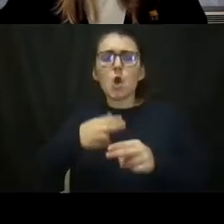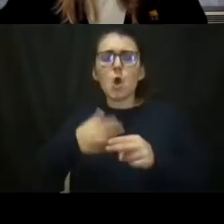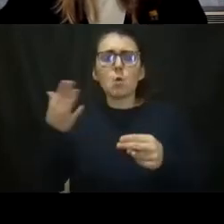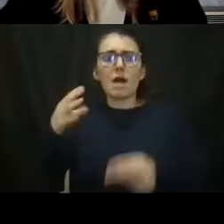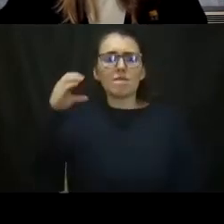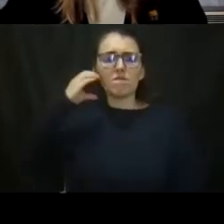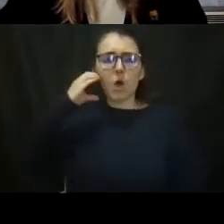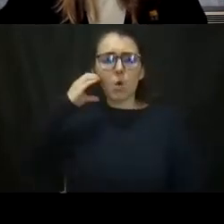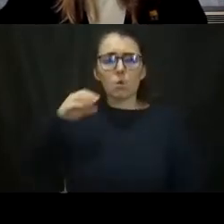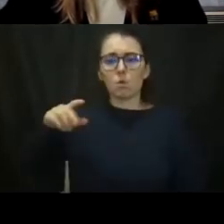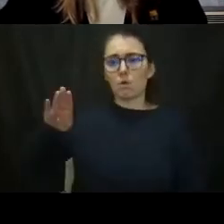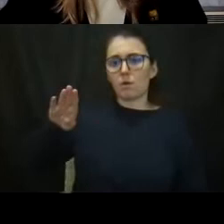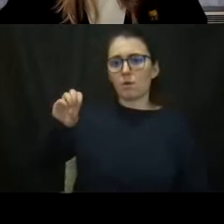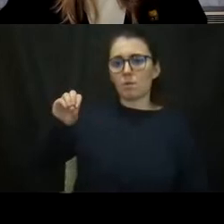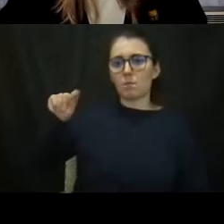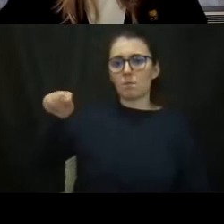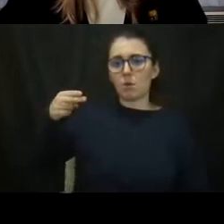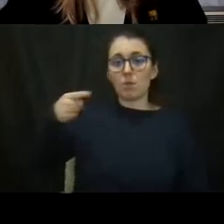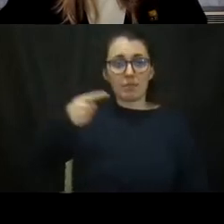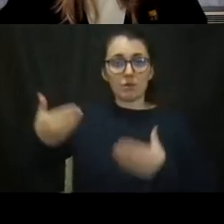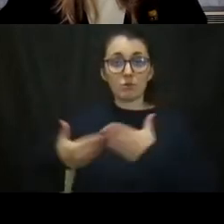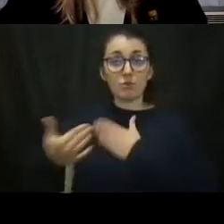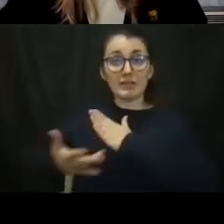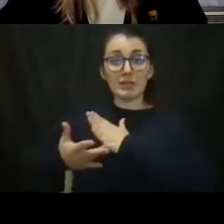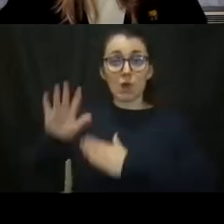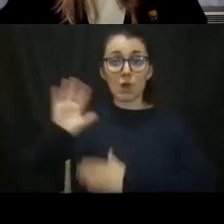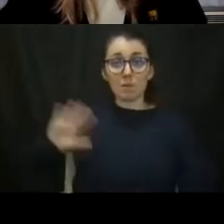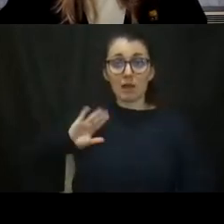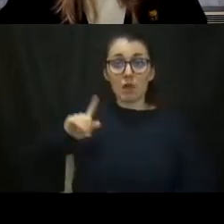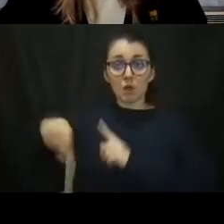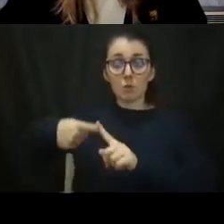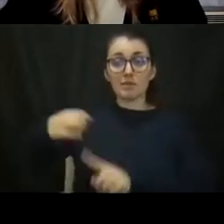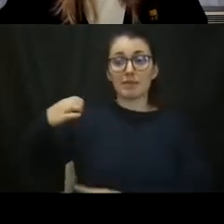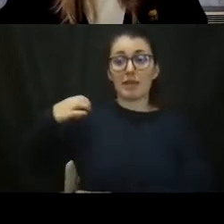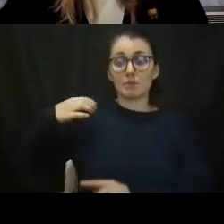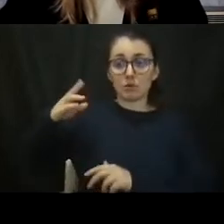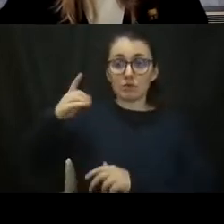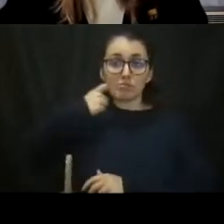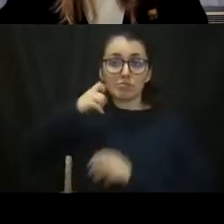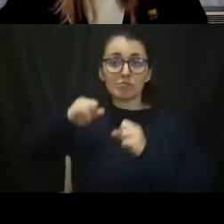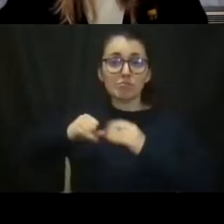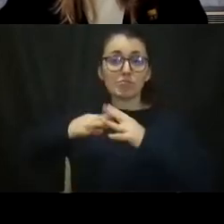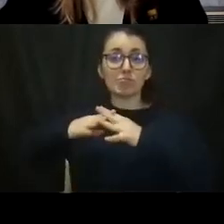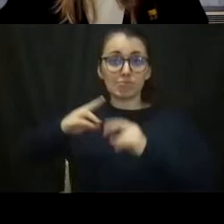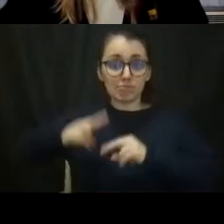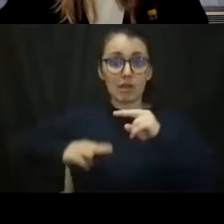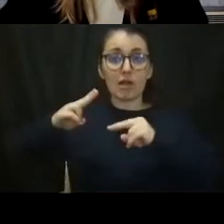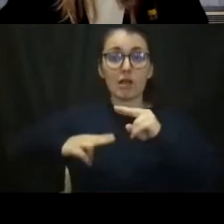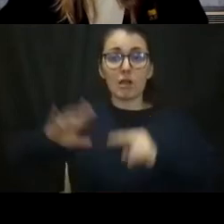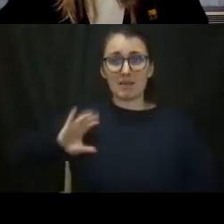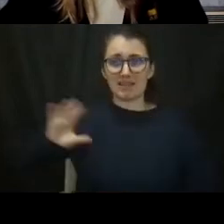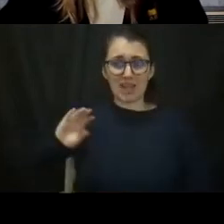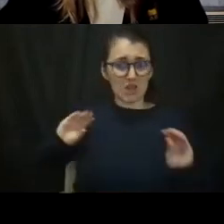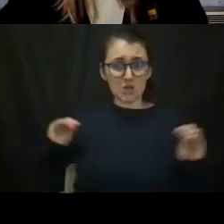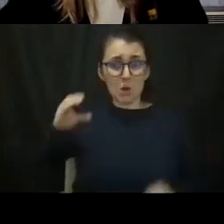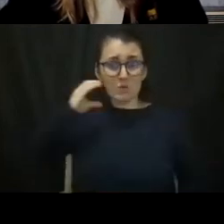this was just really new technology back in the day when the Capitol was built. Back in the day, not only did people not have cell phones, but a lot